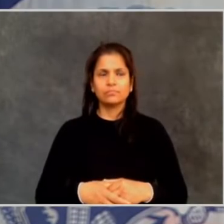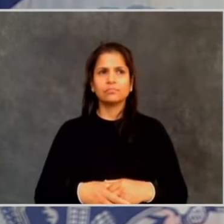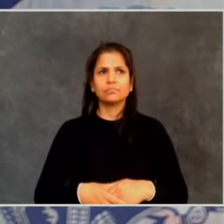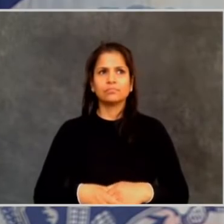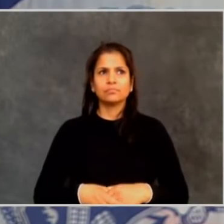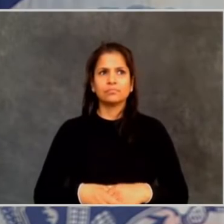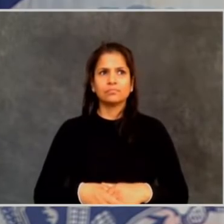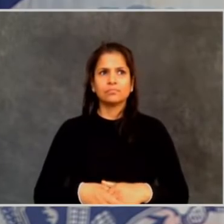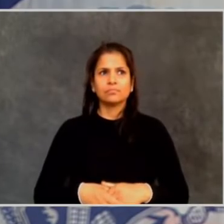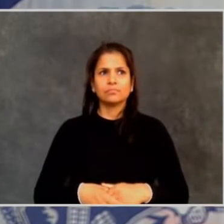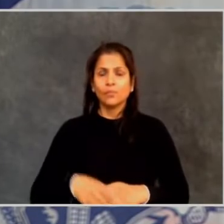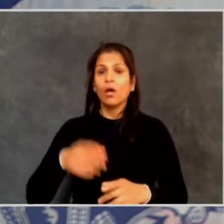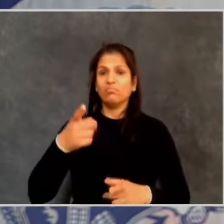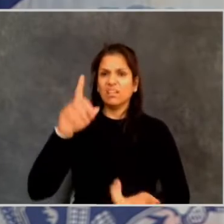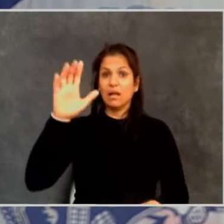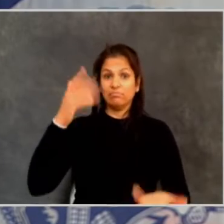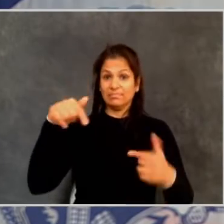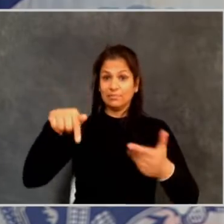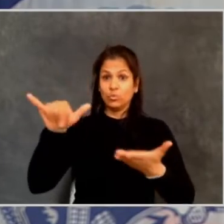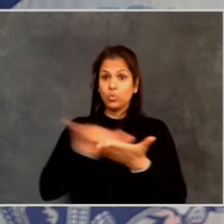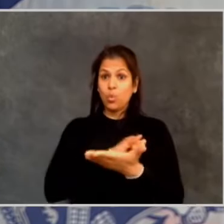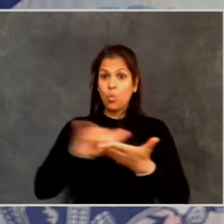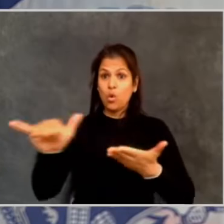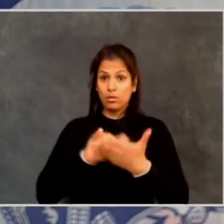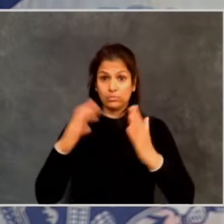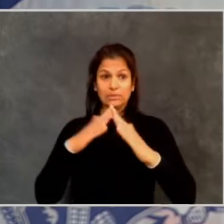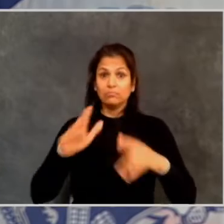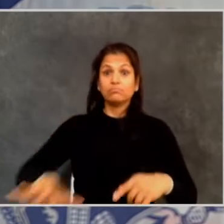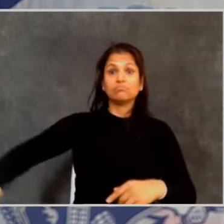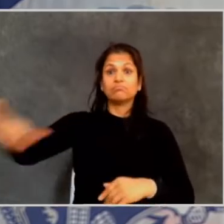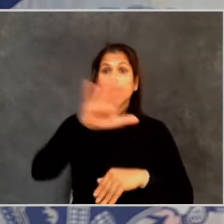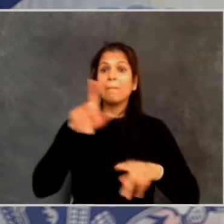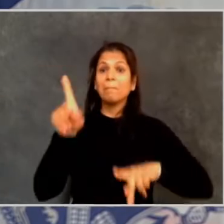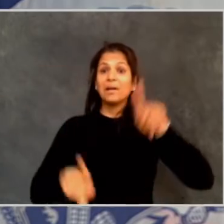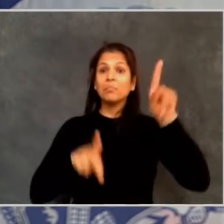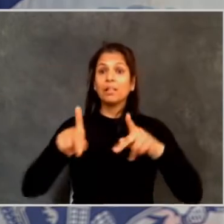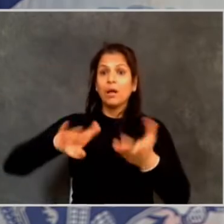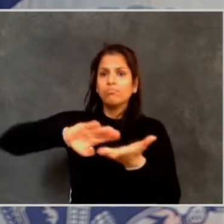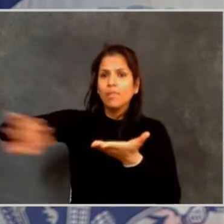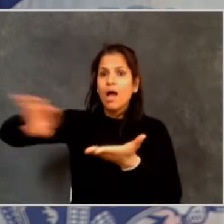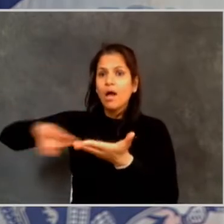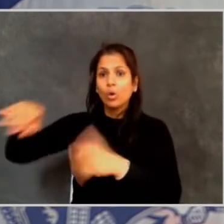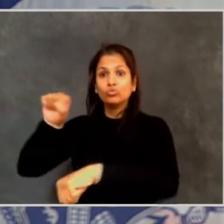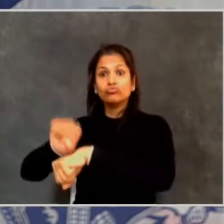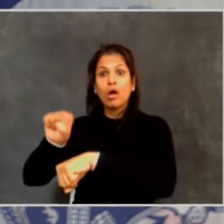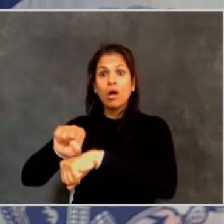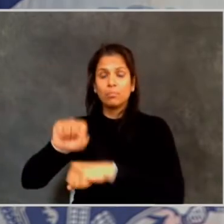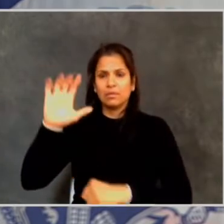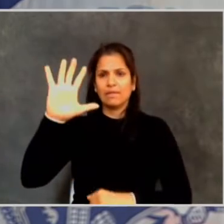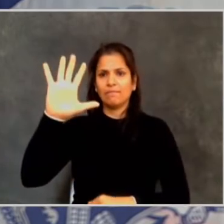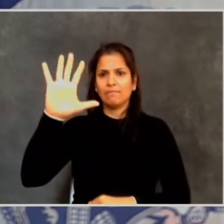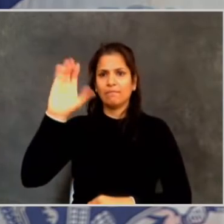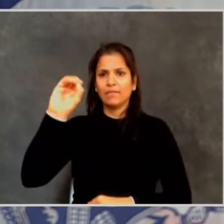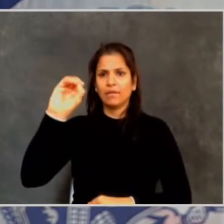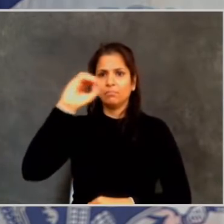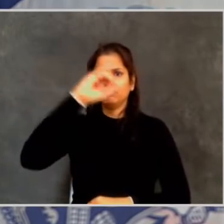you worried that New Yorkers aren't going to be able to access food? Is that something that your office is working